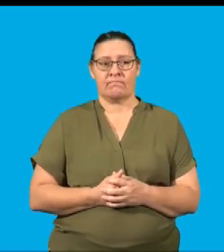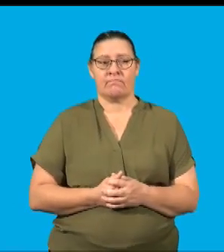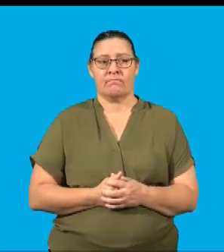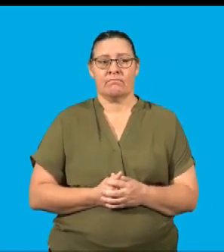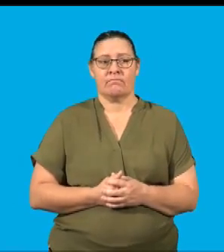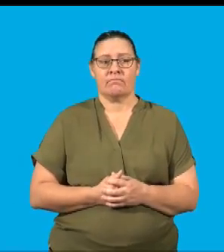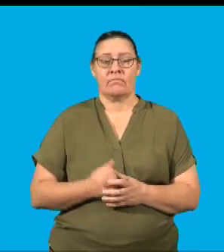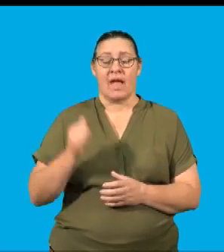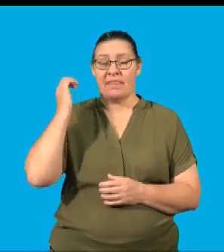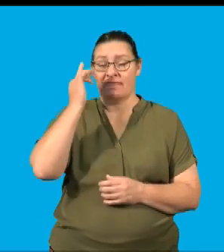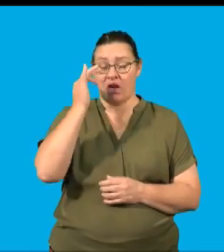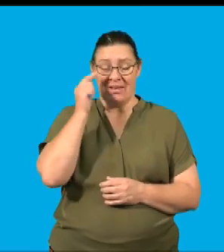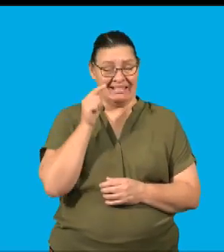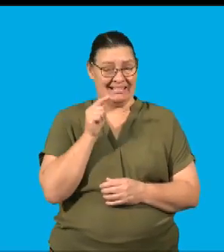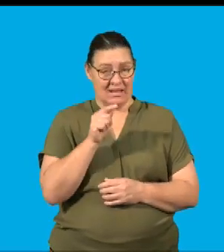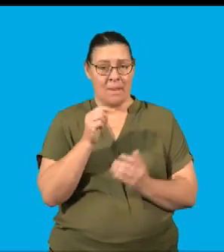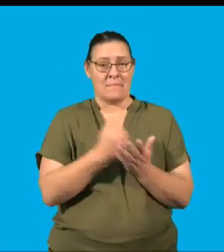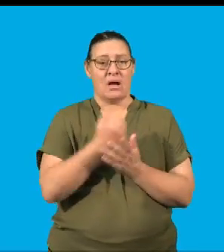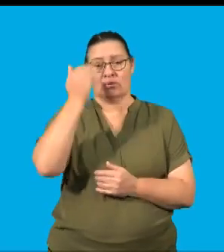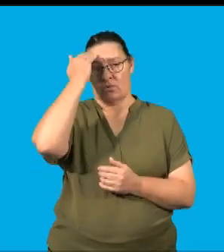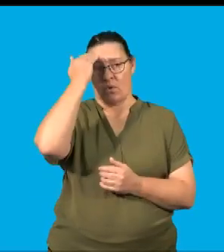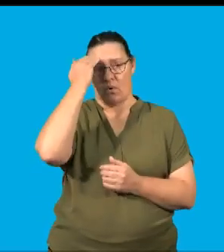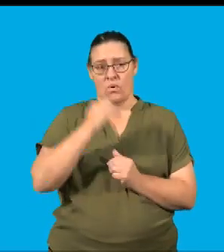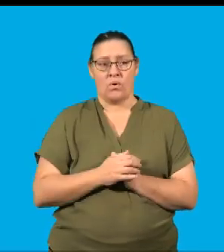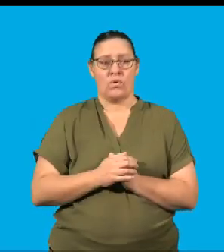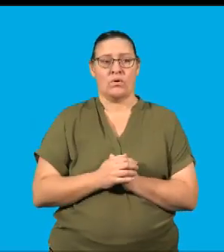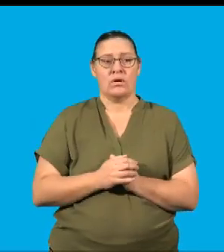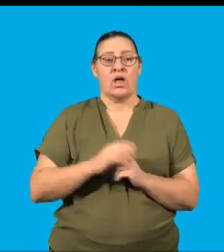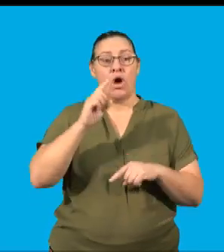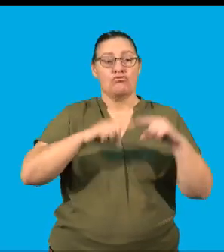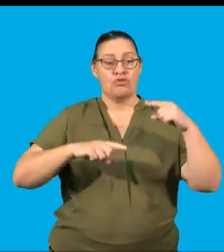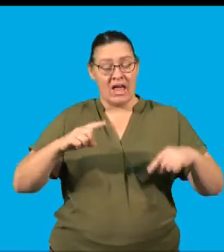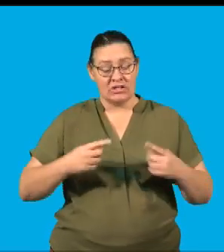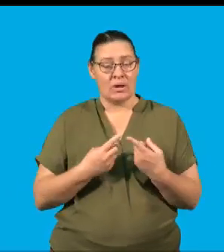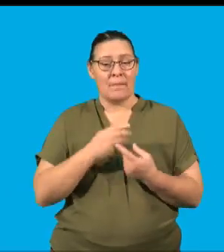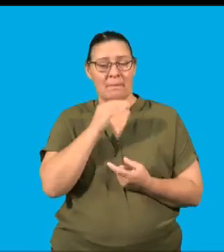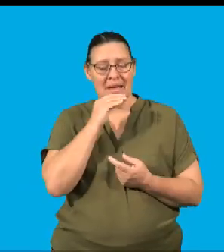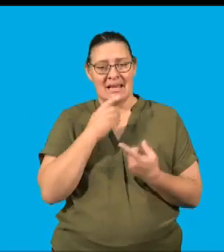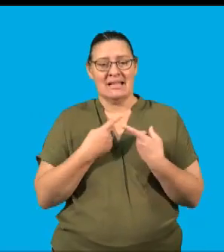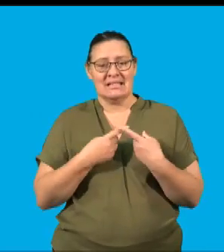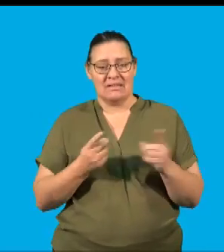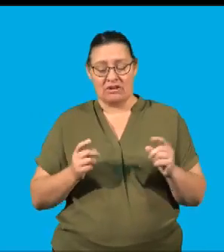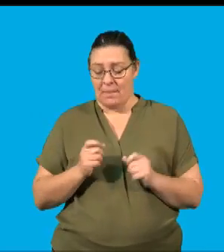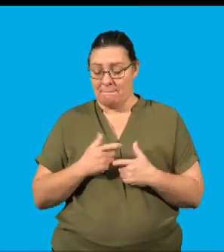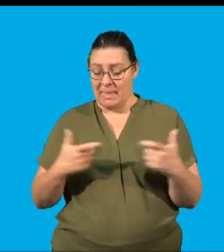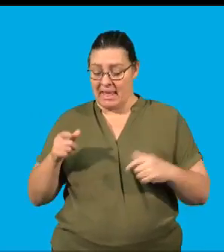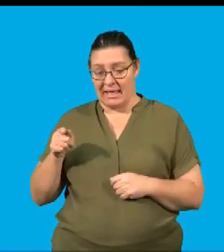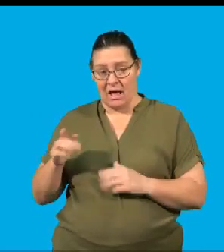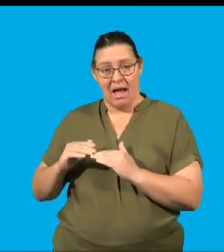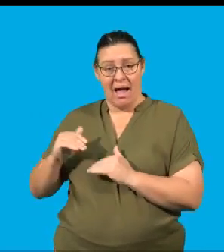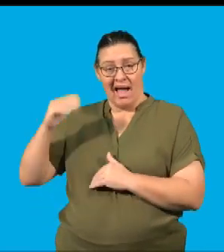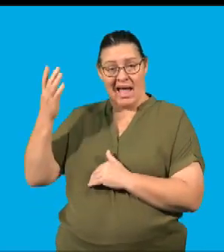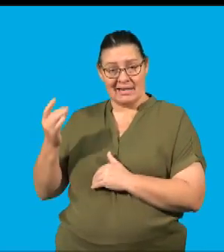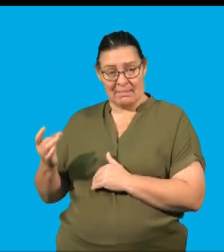So the key theory aspects that you should be knowing is that the range is the difference between the largest or the